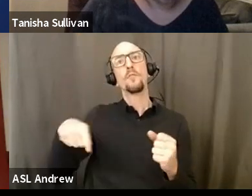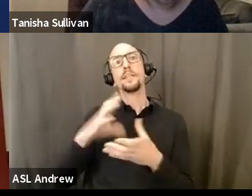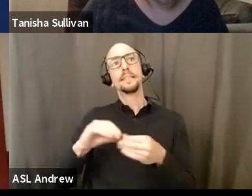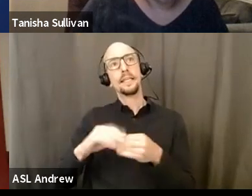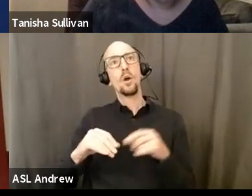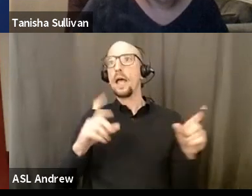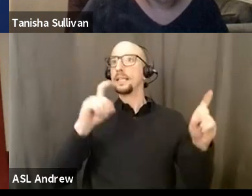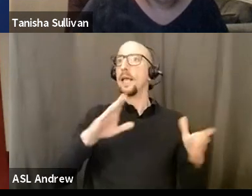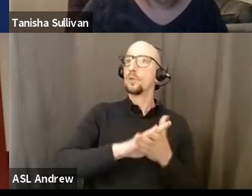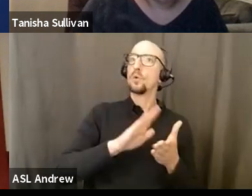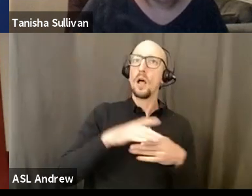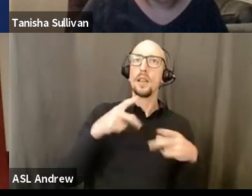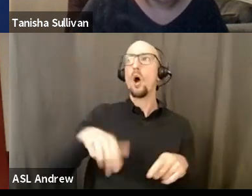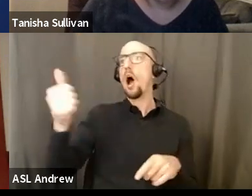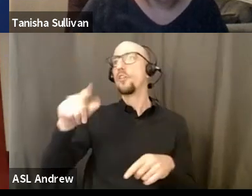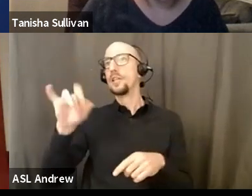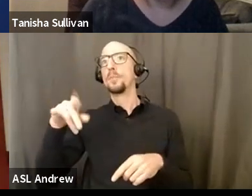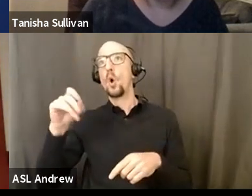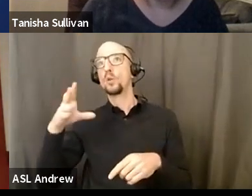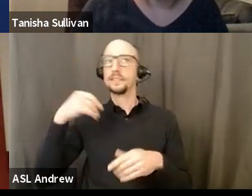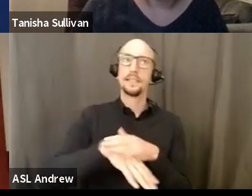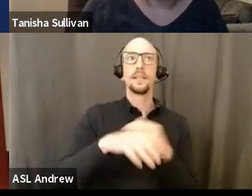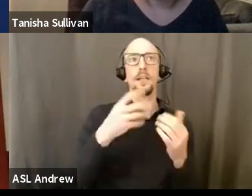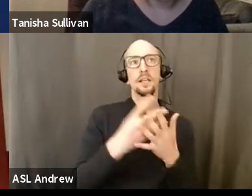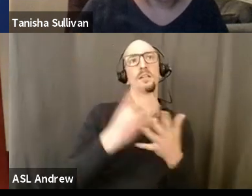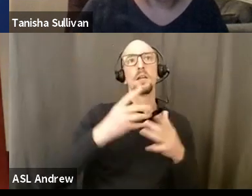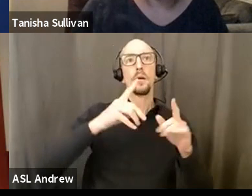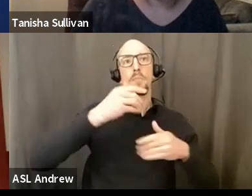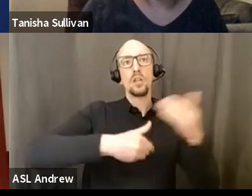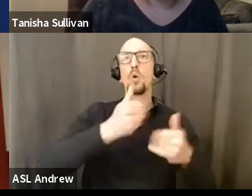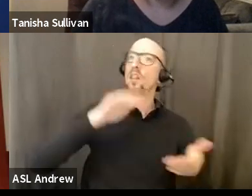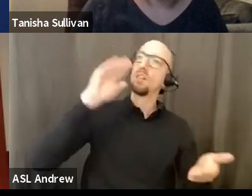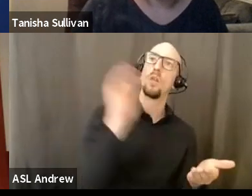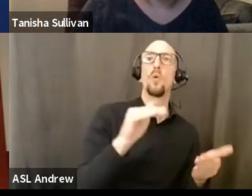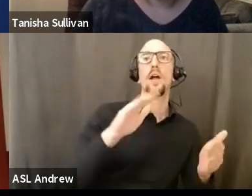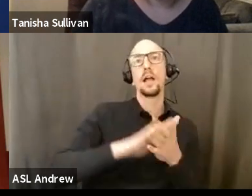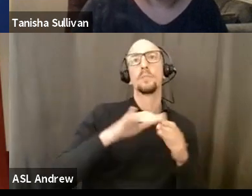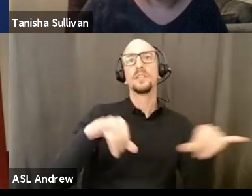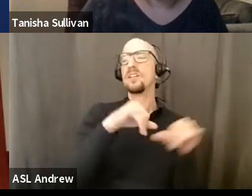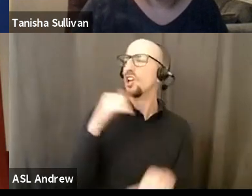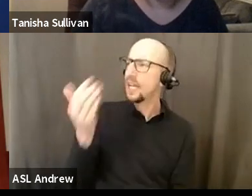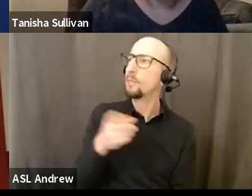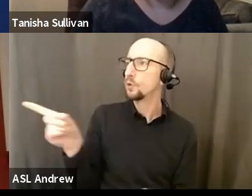schools allow other zip codes into the admission process will lower academic standards and rigors, shame